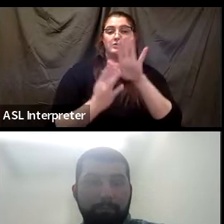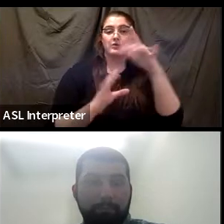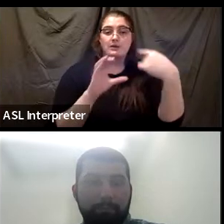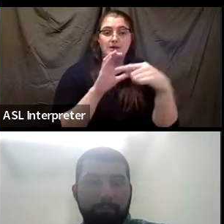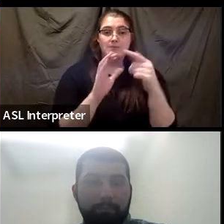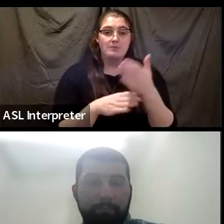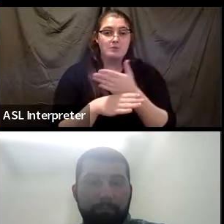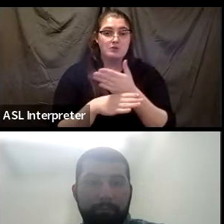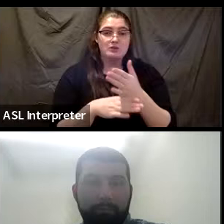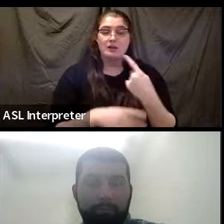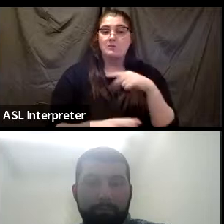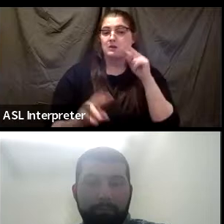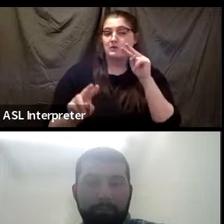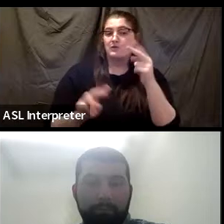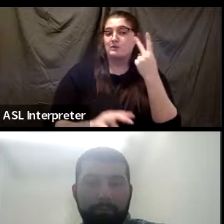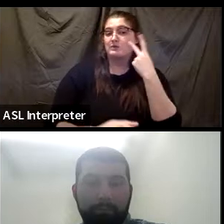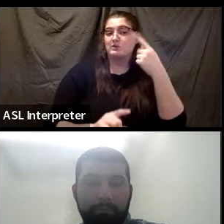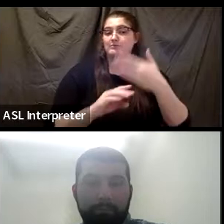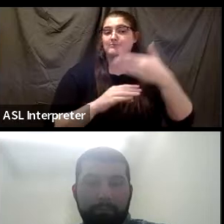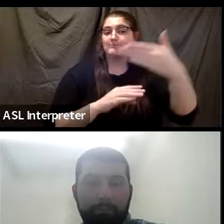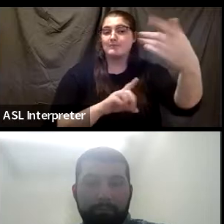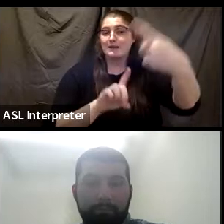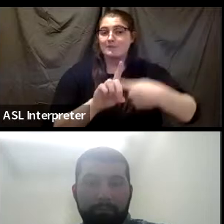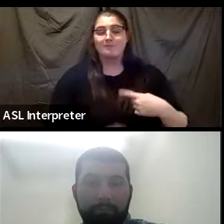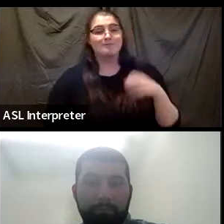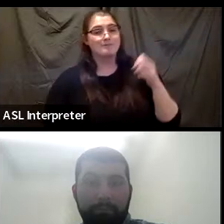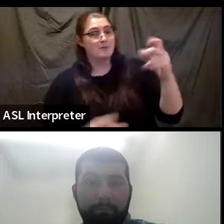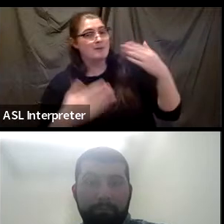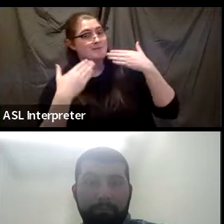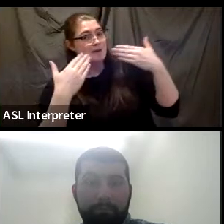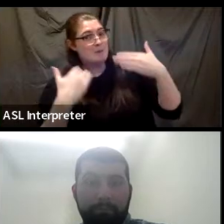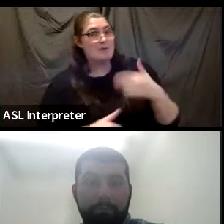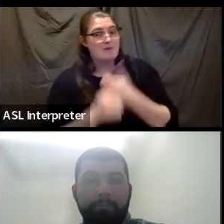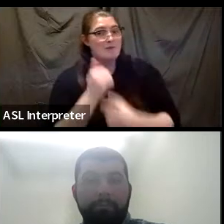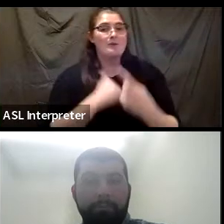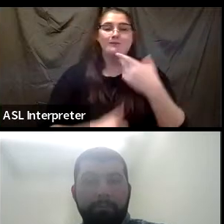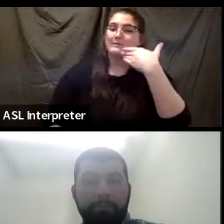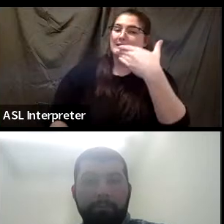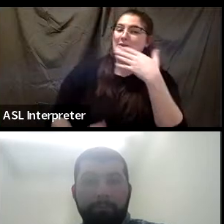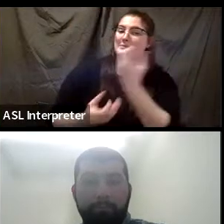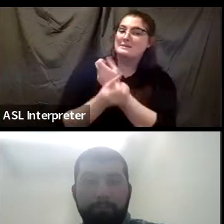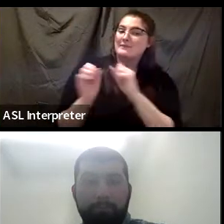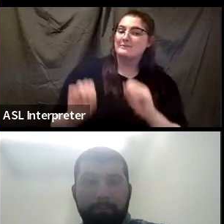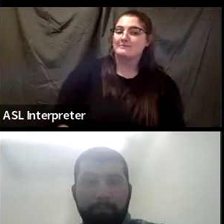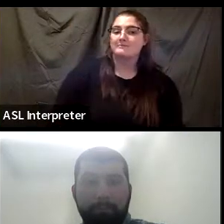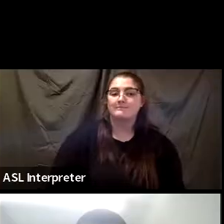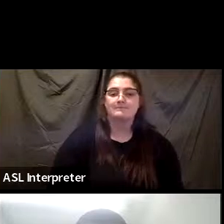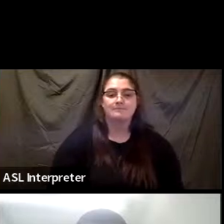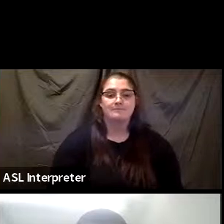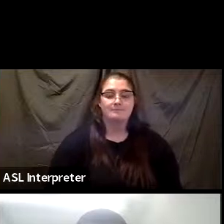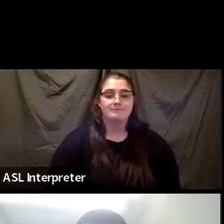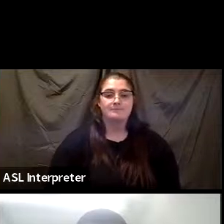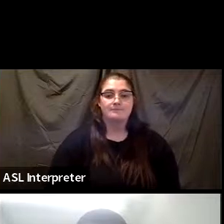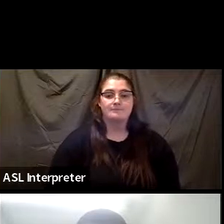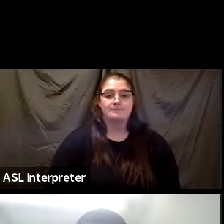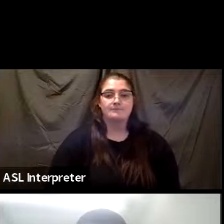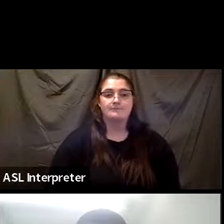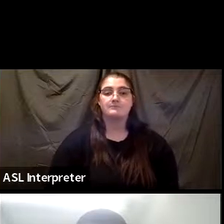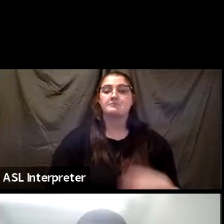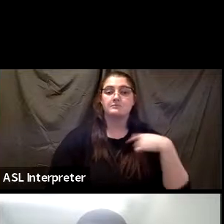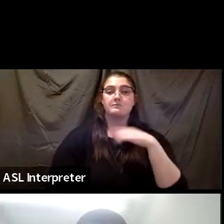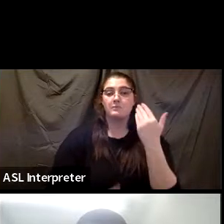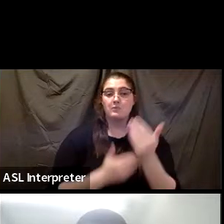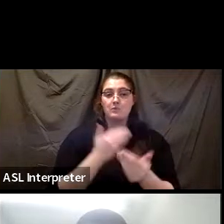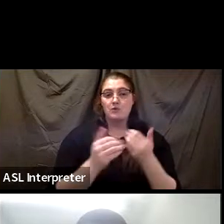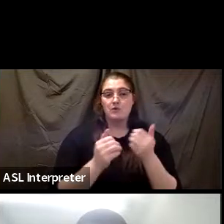forward to seeing you next month. All right. Thank you, everyone. Thank you. Be safe. With that being said, we'll move forward with the